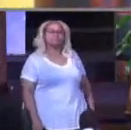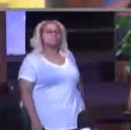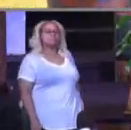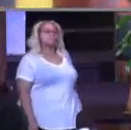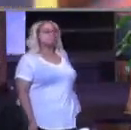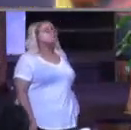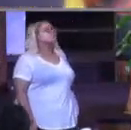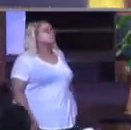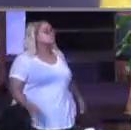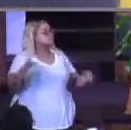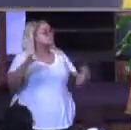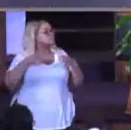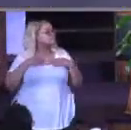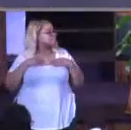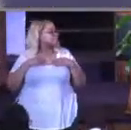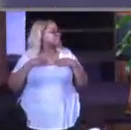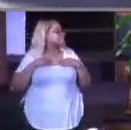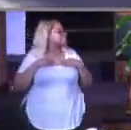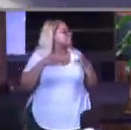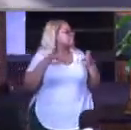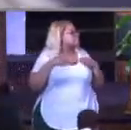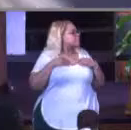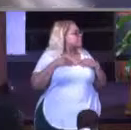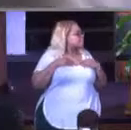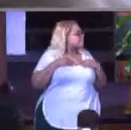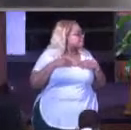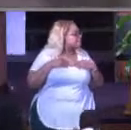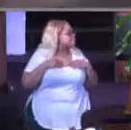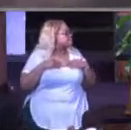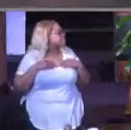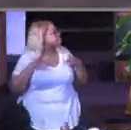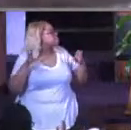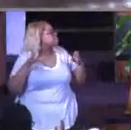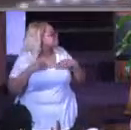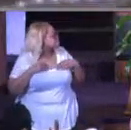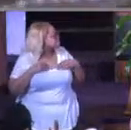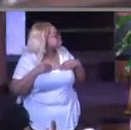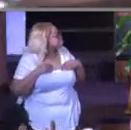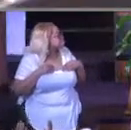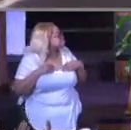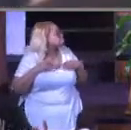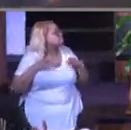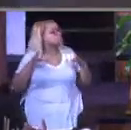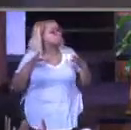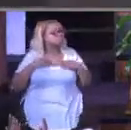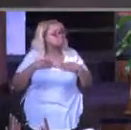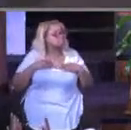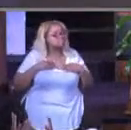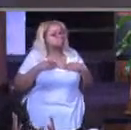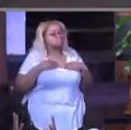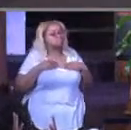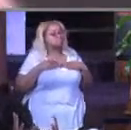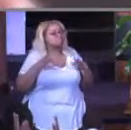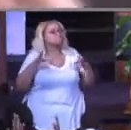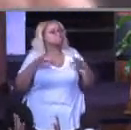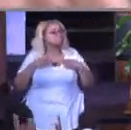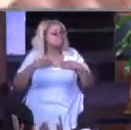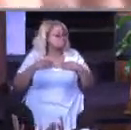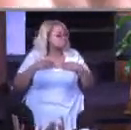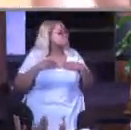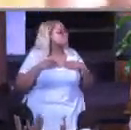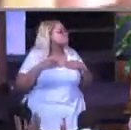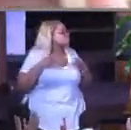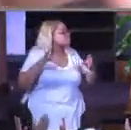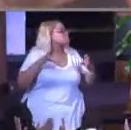Receive, receive, receive, receive, receive,